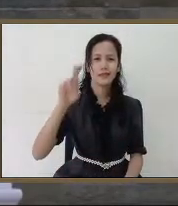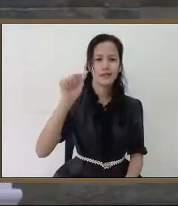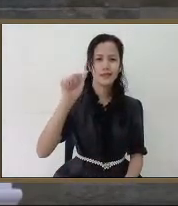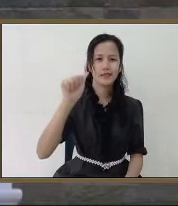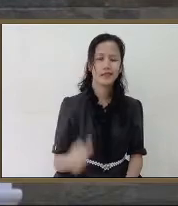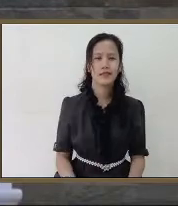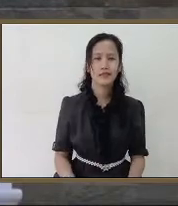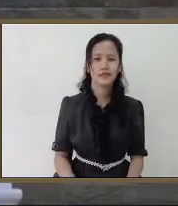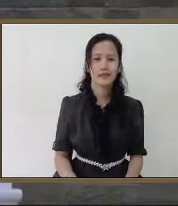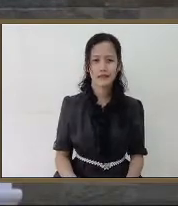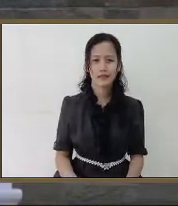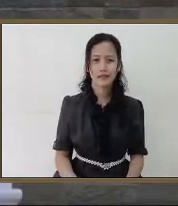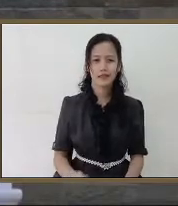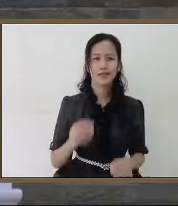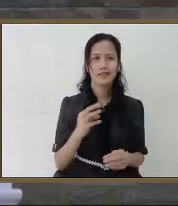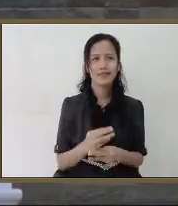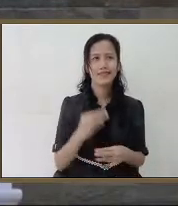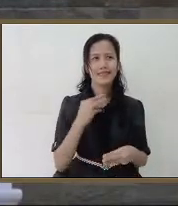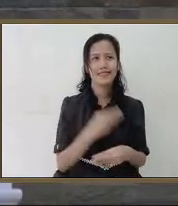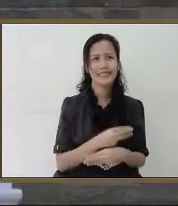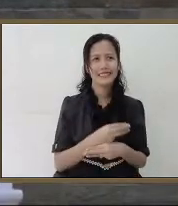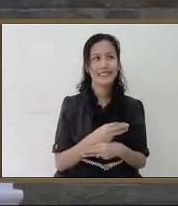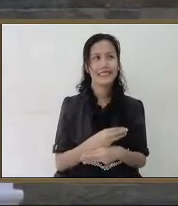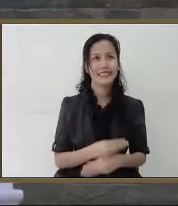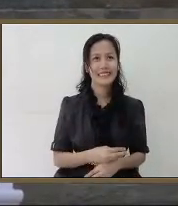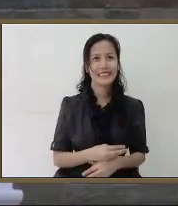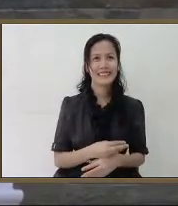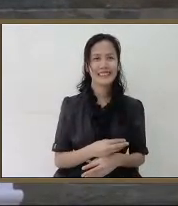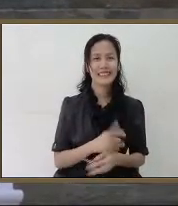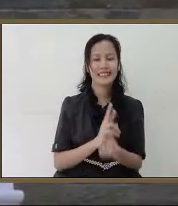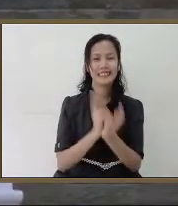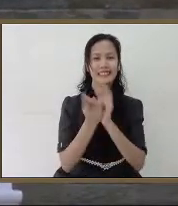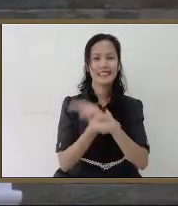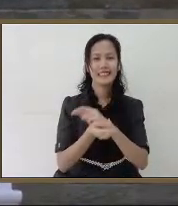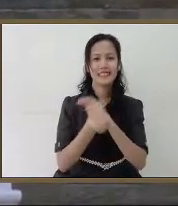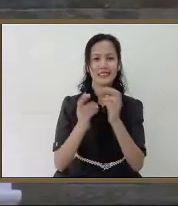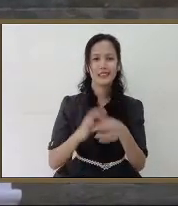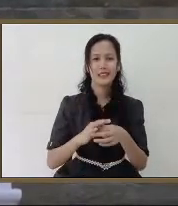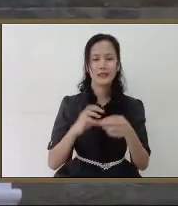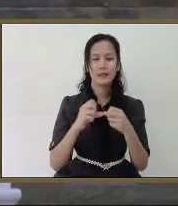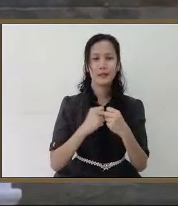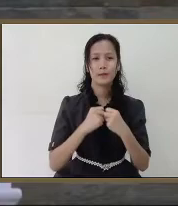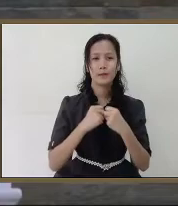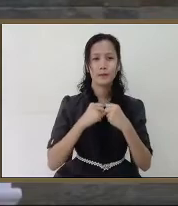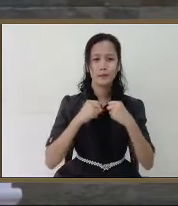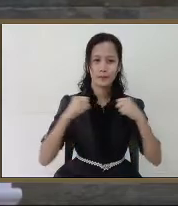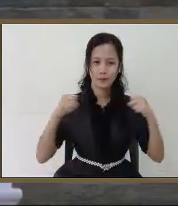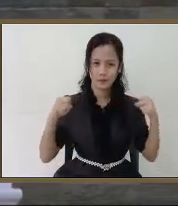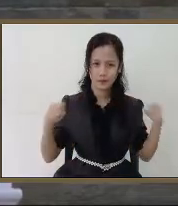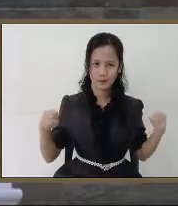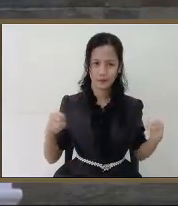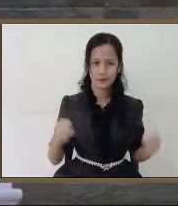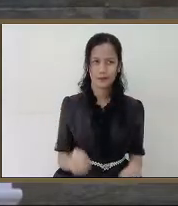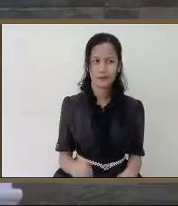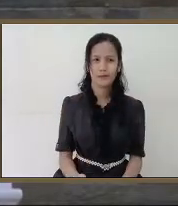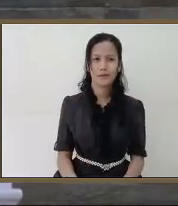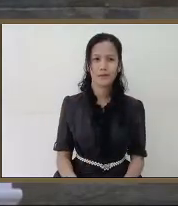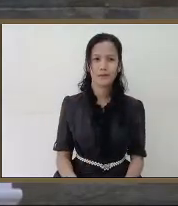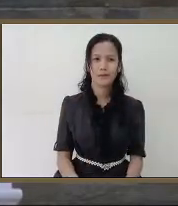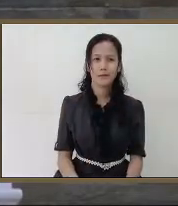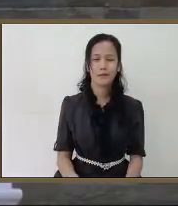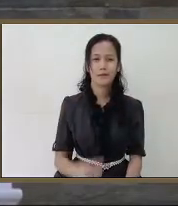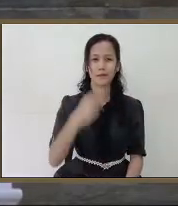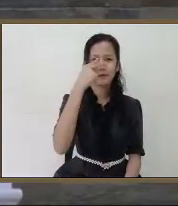of separation. Okay? Ezra's restoration of separation. Makikita natin